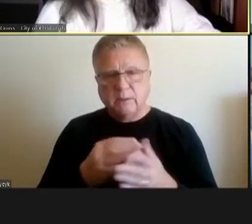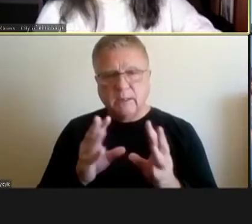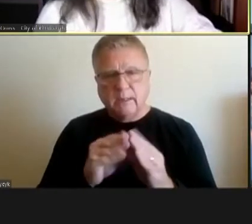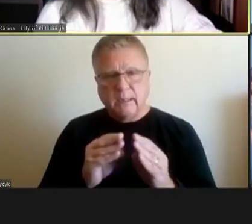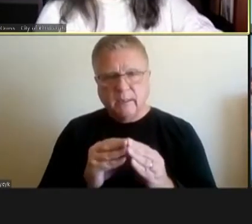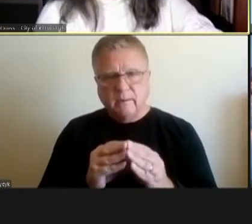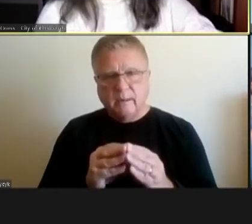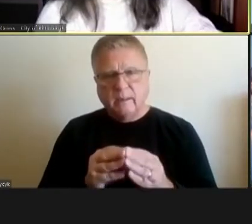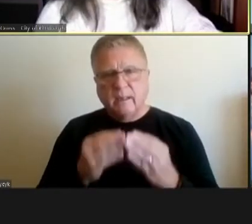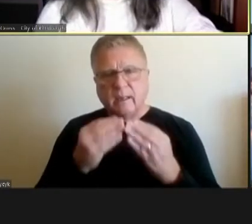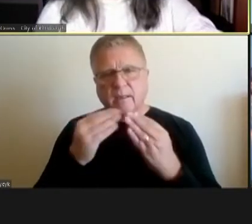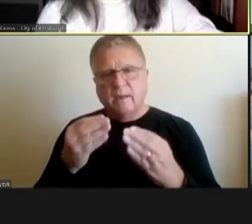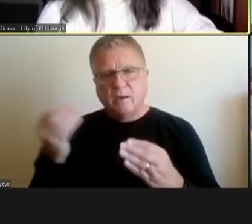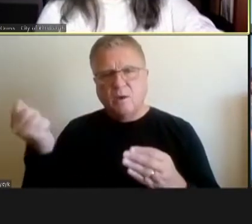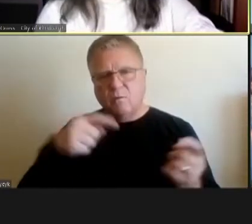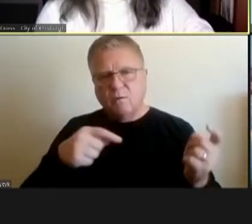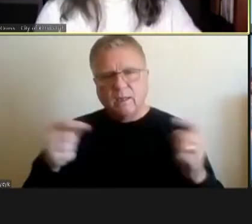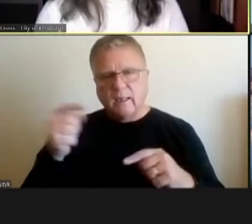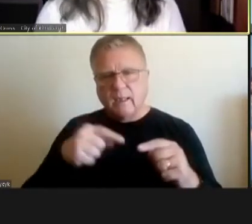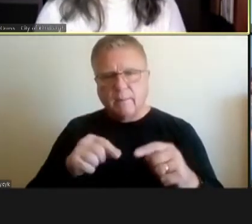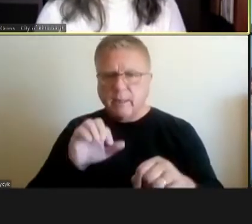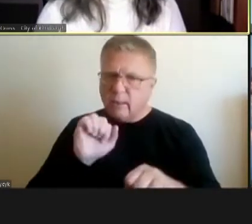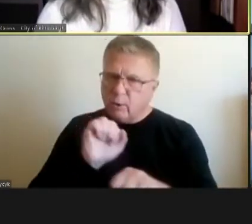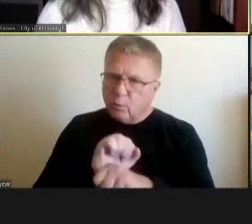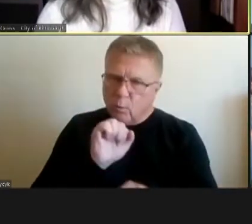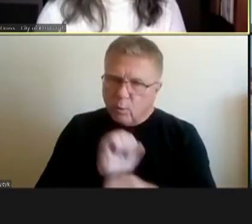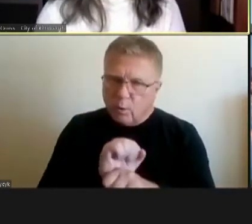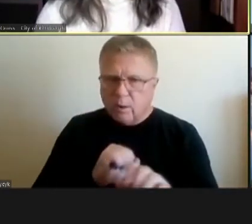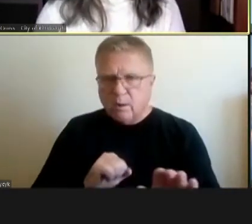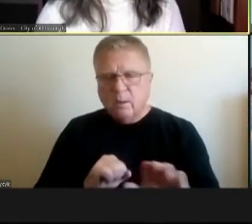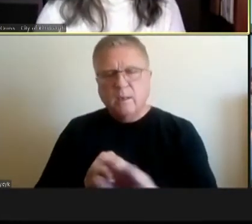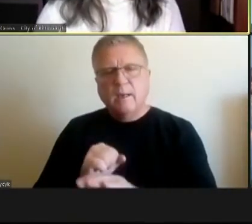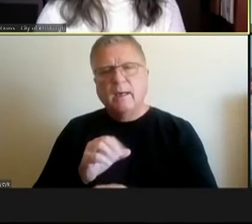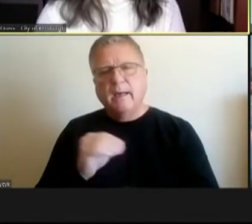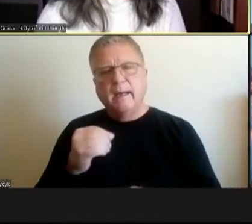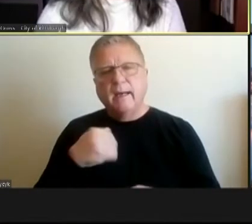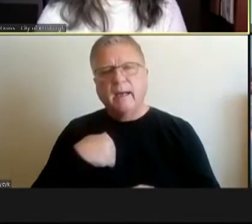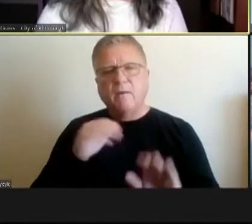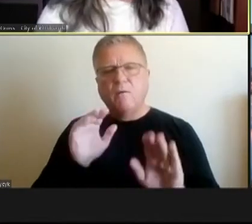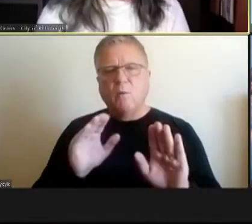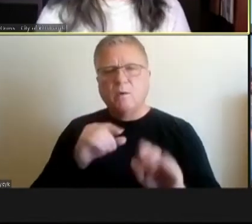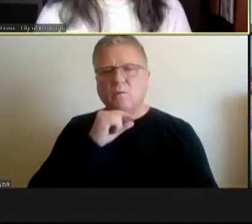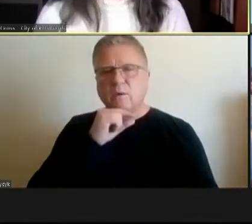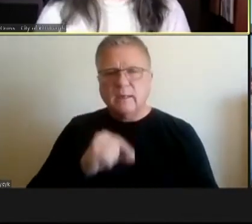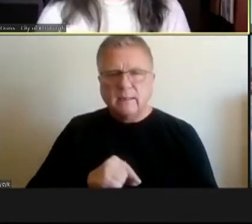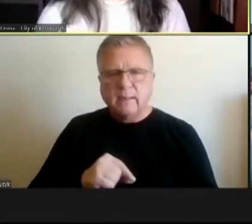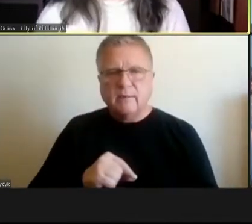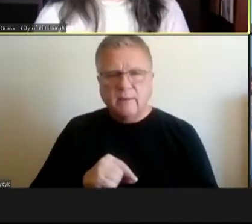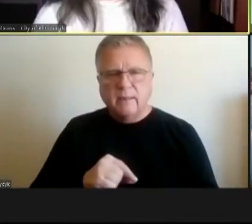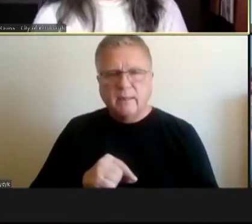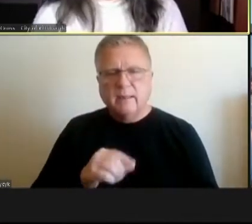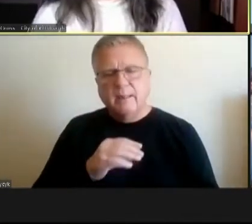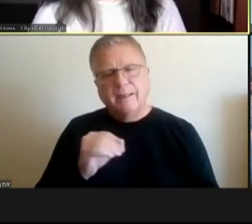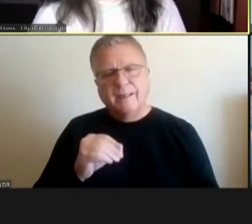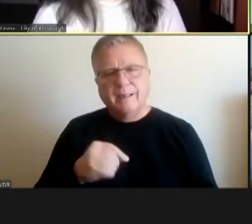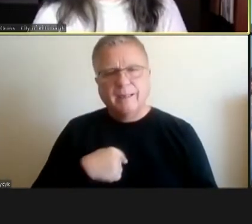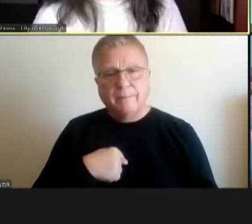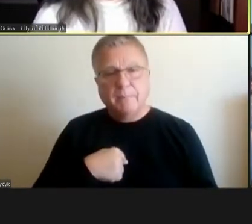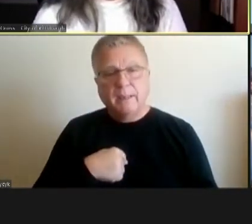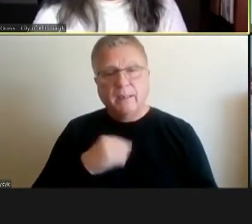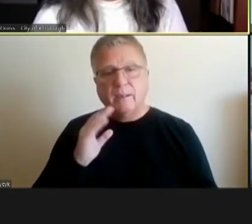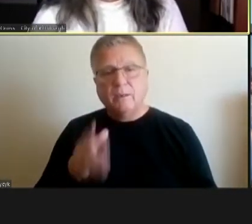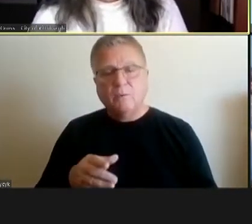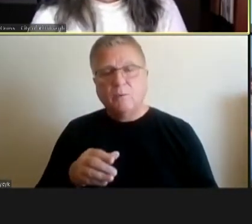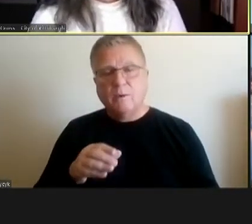you all for being here and for your work, and I hope you have a wonderful Thanksgiving. And I am going to